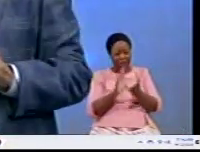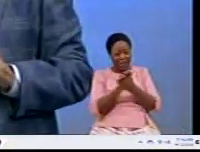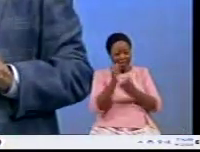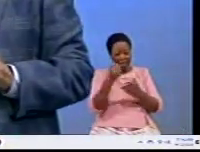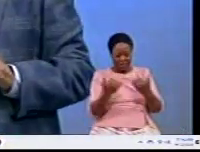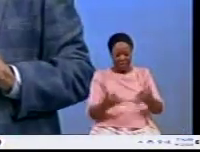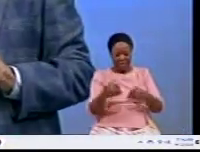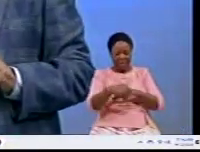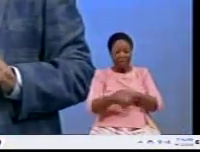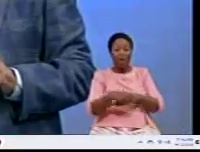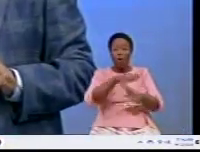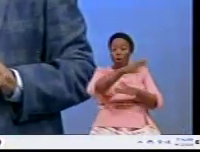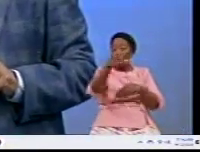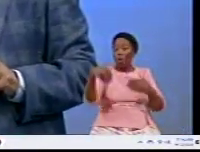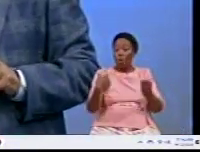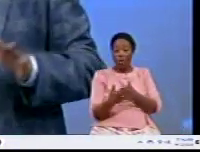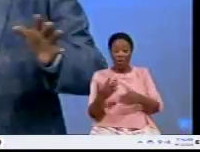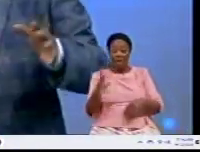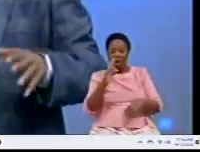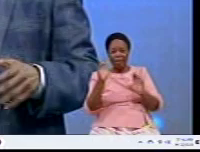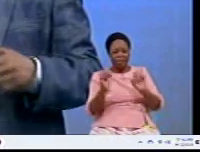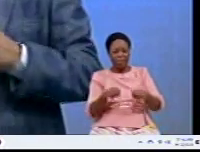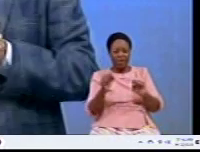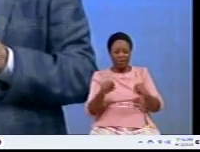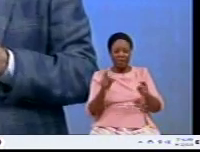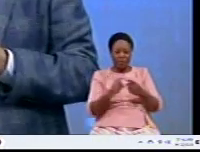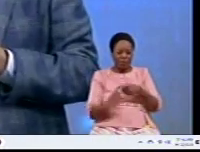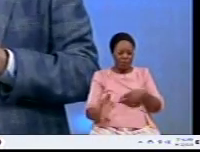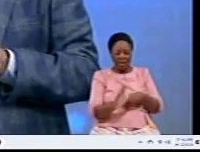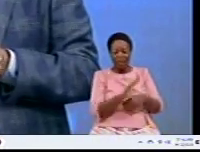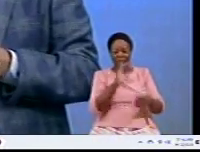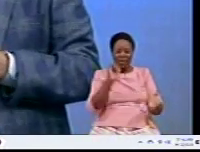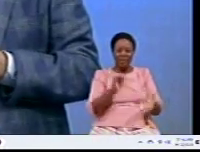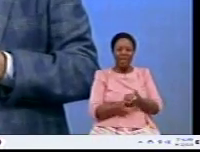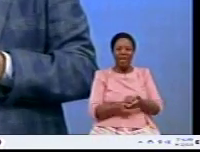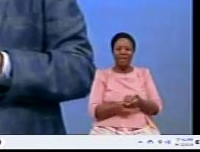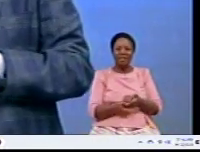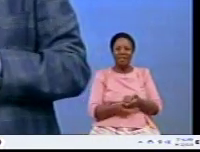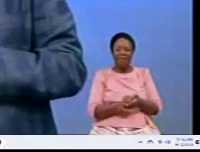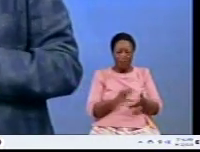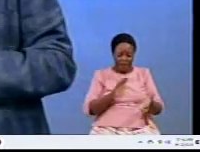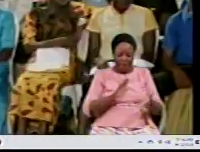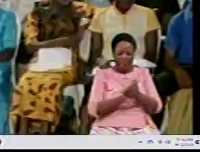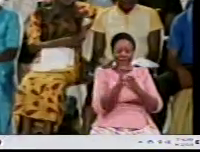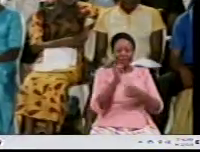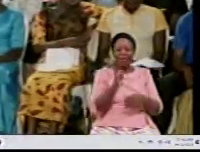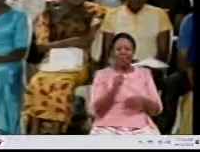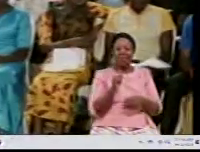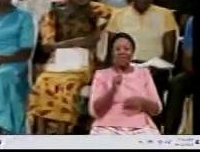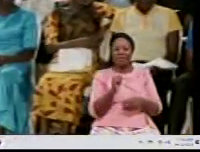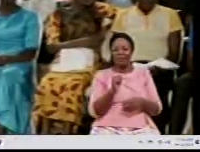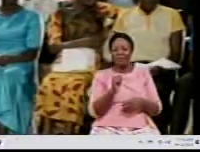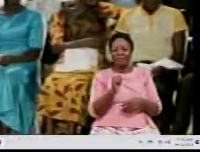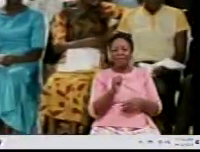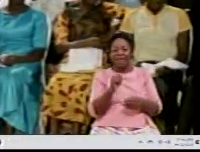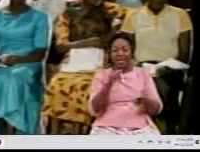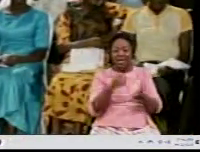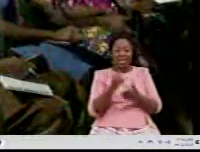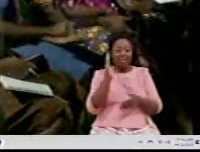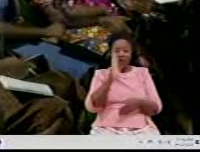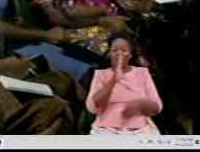all things are possible to him that believeth. It will be done.